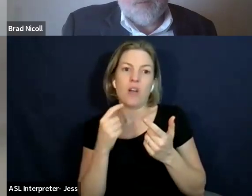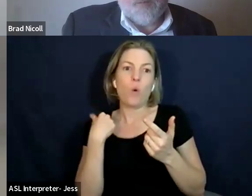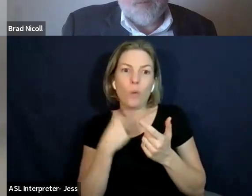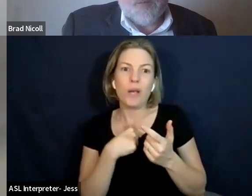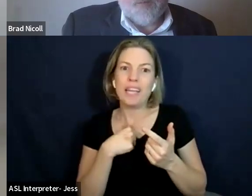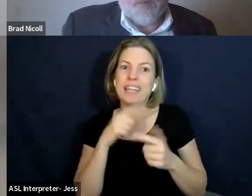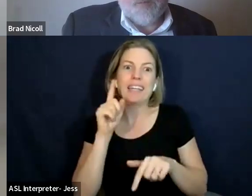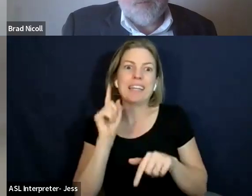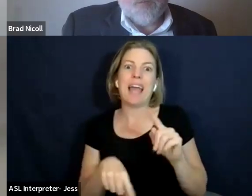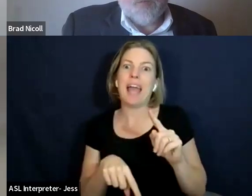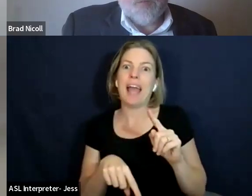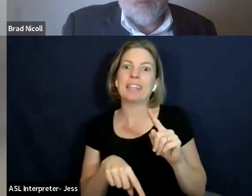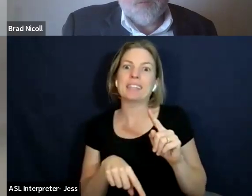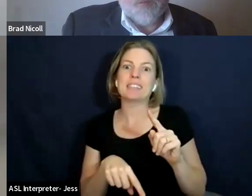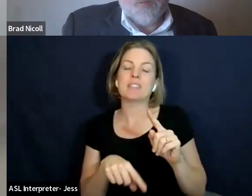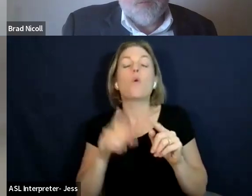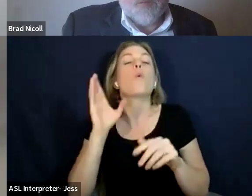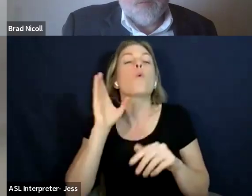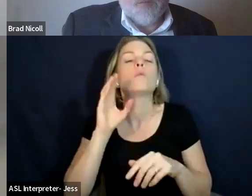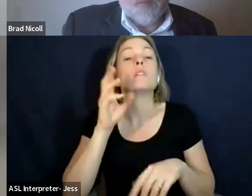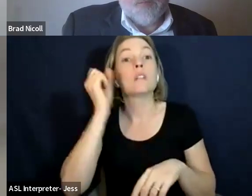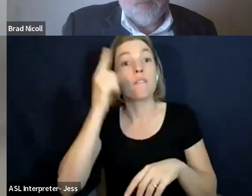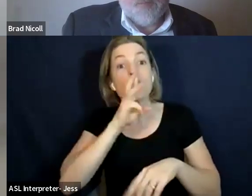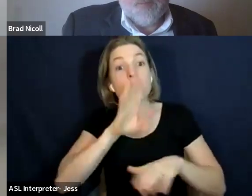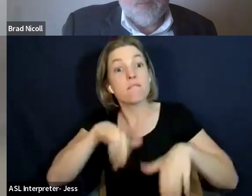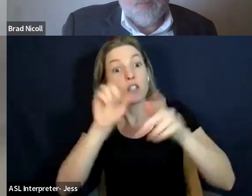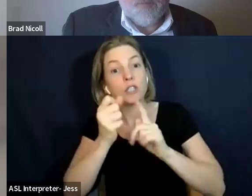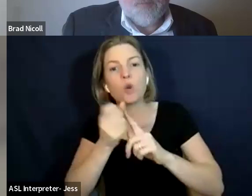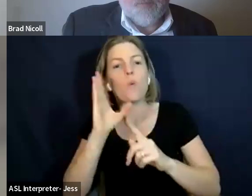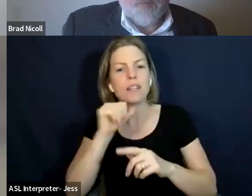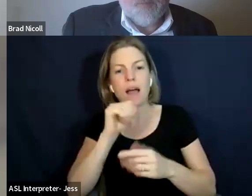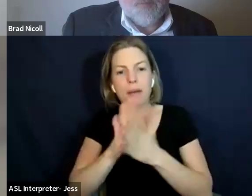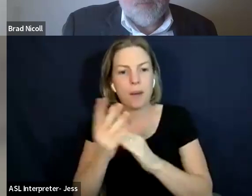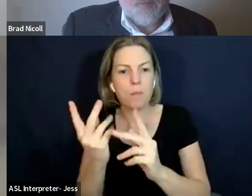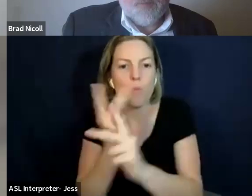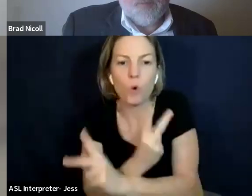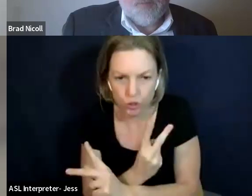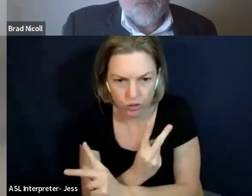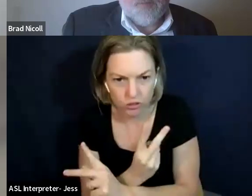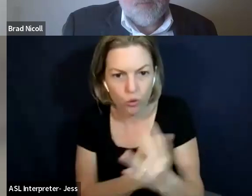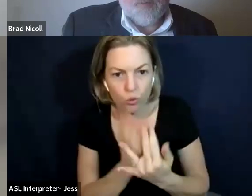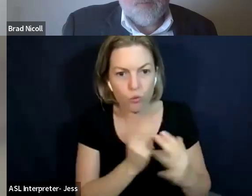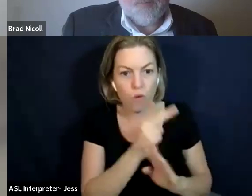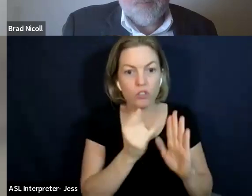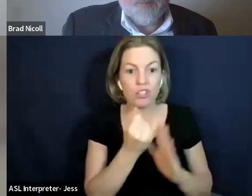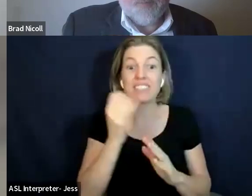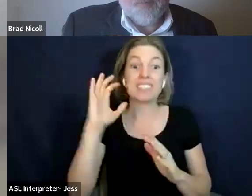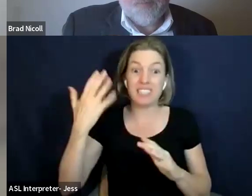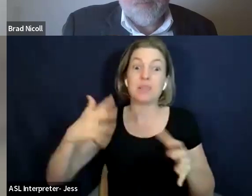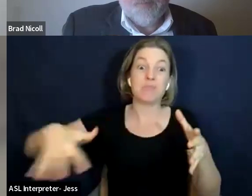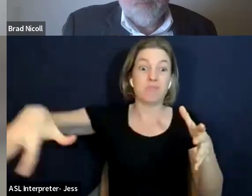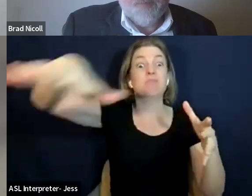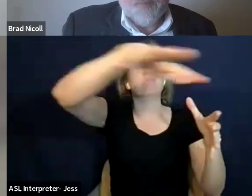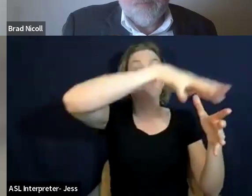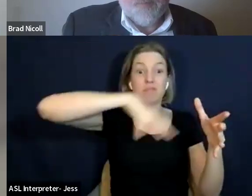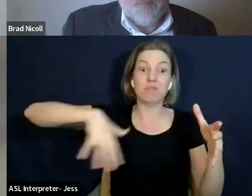situation any worse. It sounds like what you're talking about is more regional problems, and I know there are more regional efforts